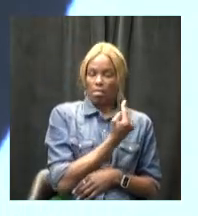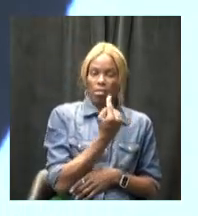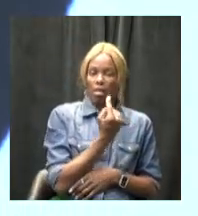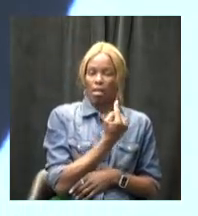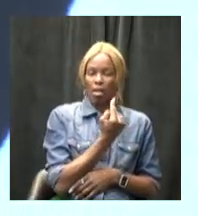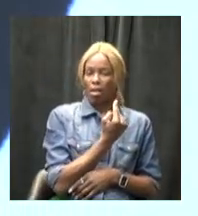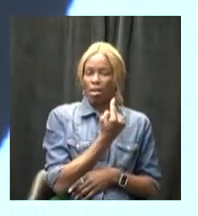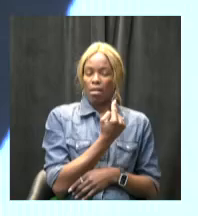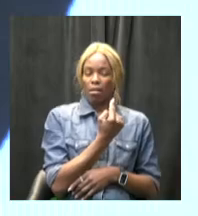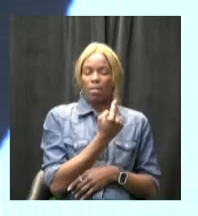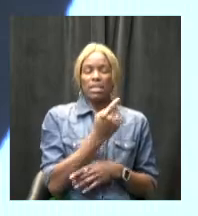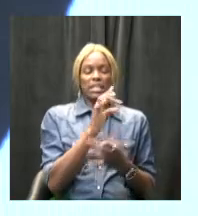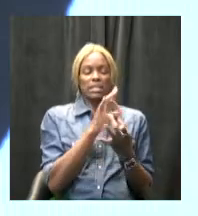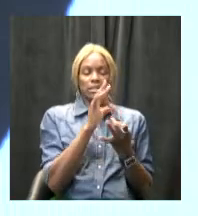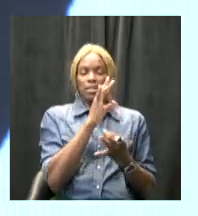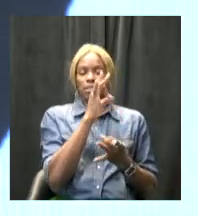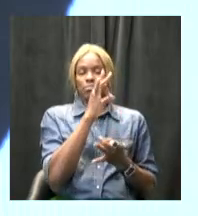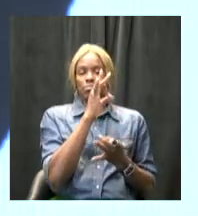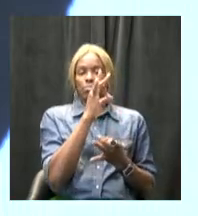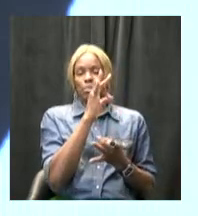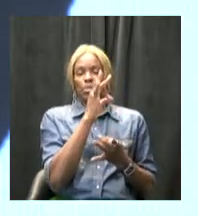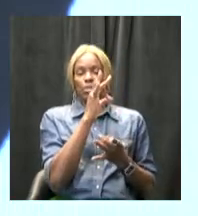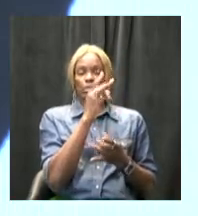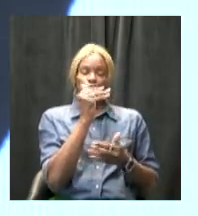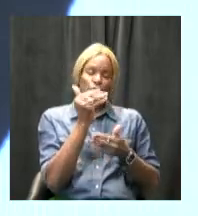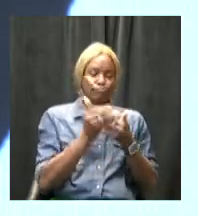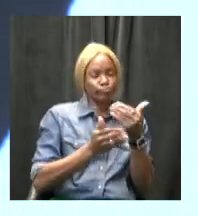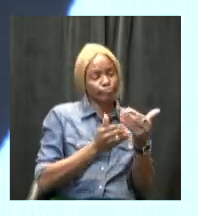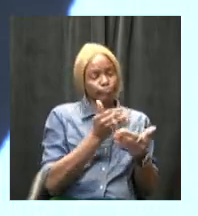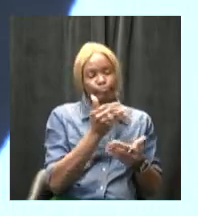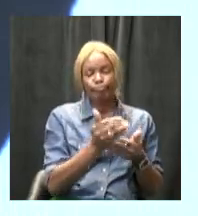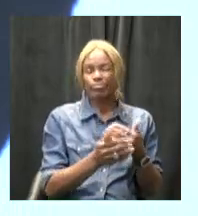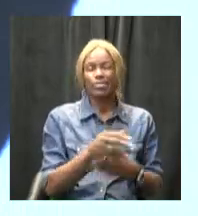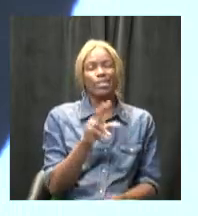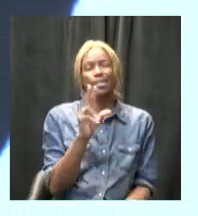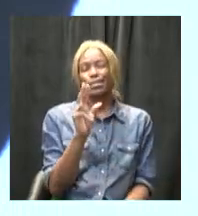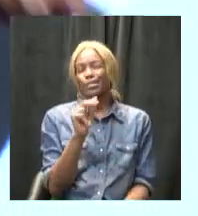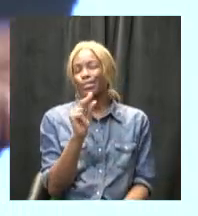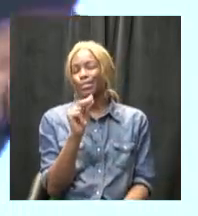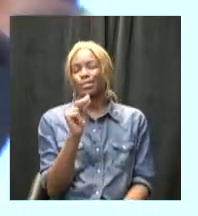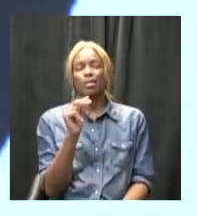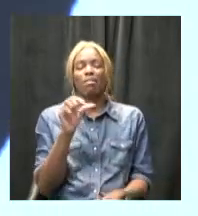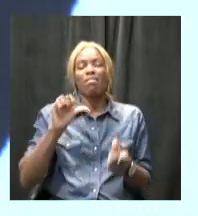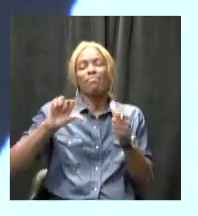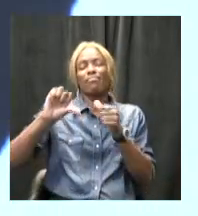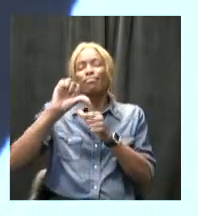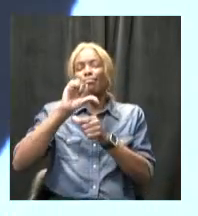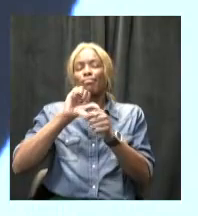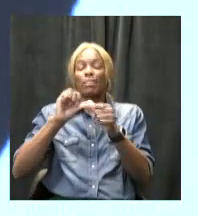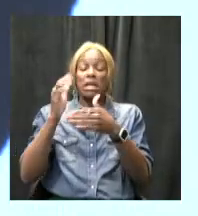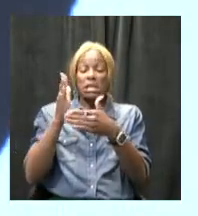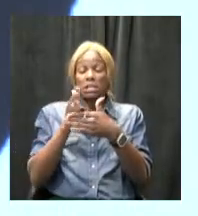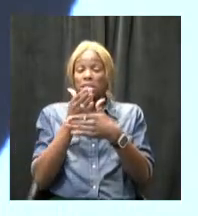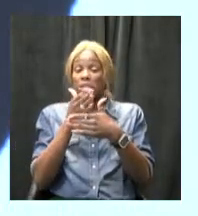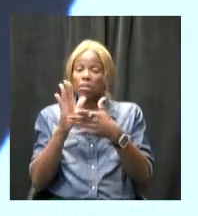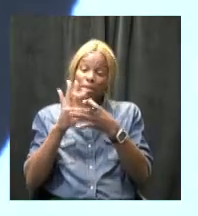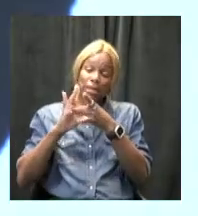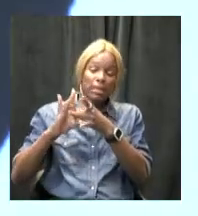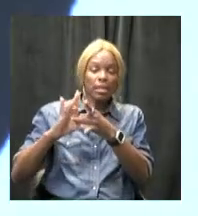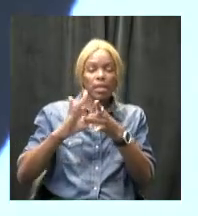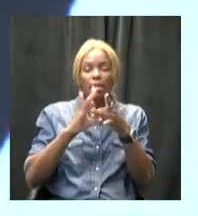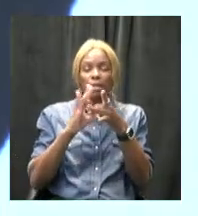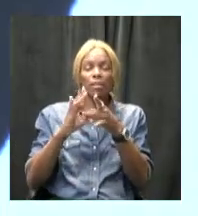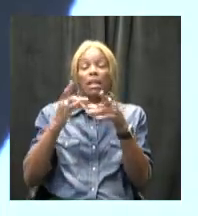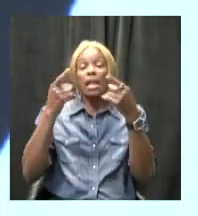own spiritual journey, in my own spiritual pursuit. No, koinonia is this sharing together. It's when